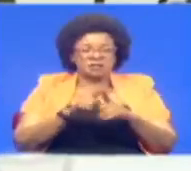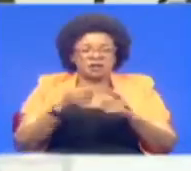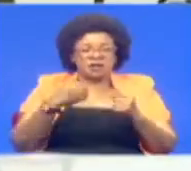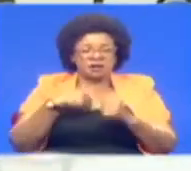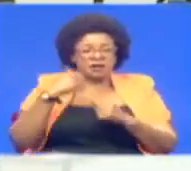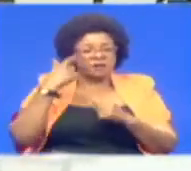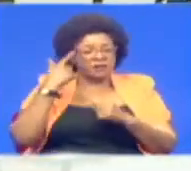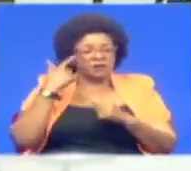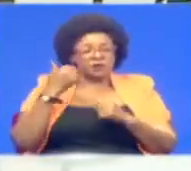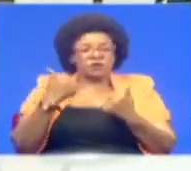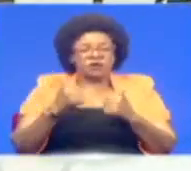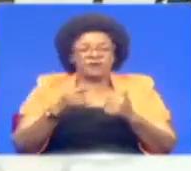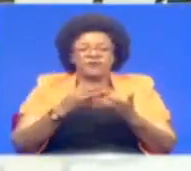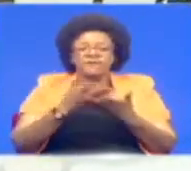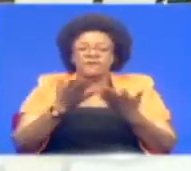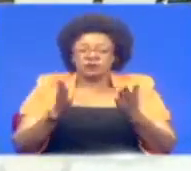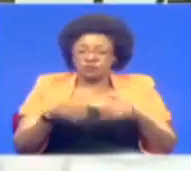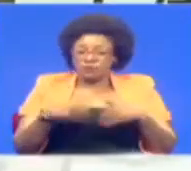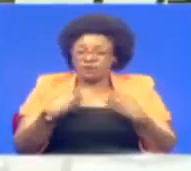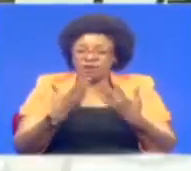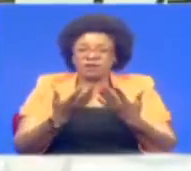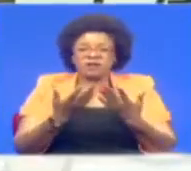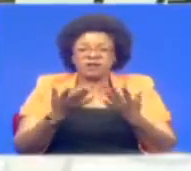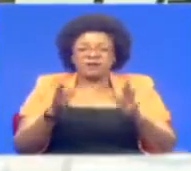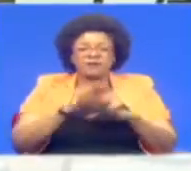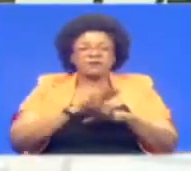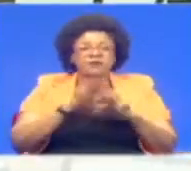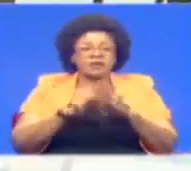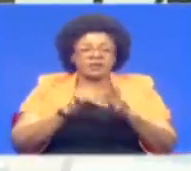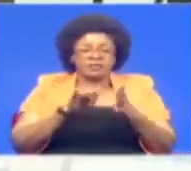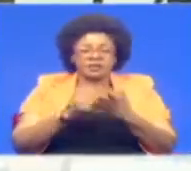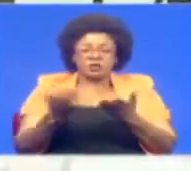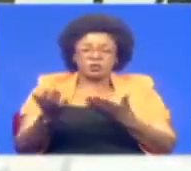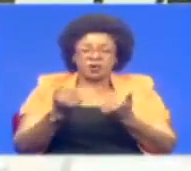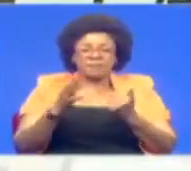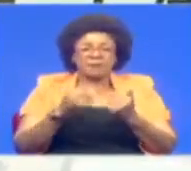failed to provide everything that was required by our visitors.